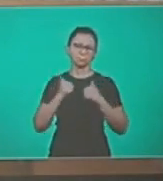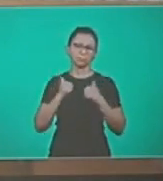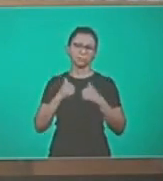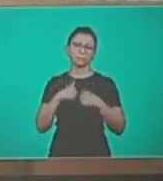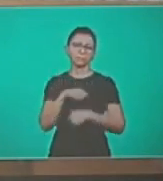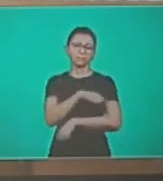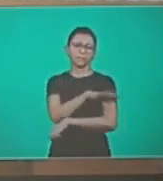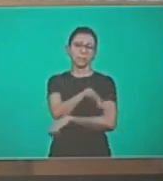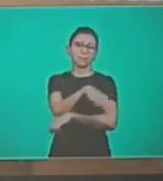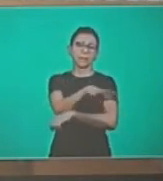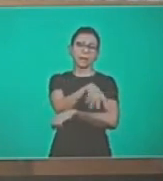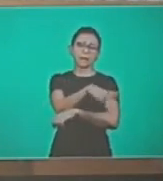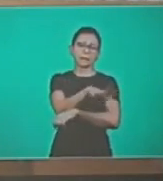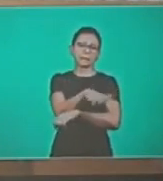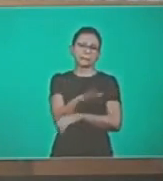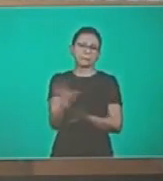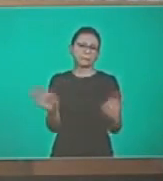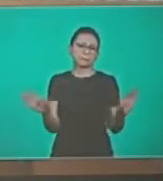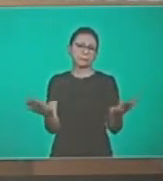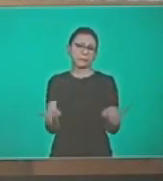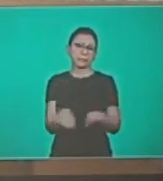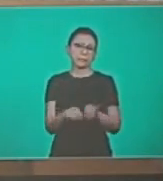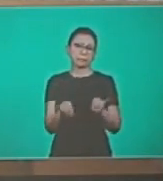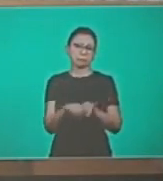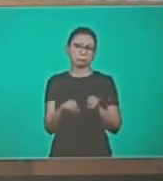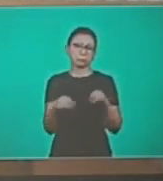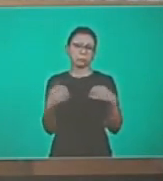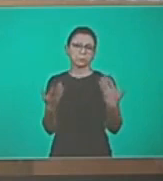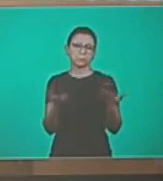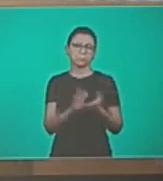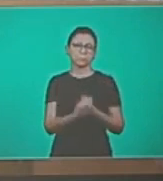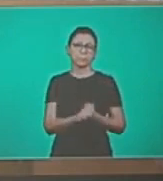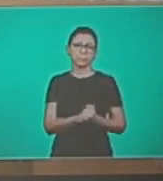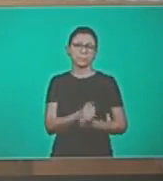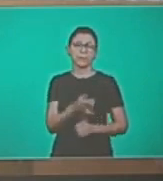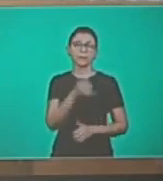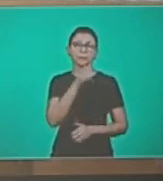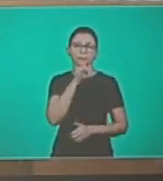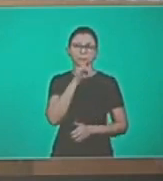So they saw some people seated and chatting at the